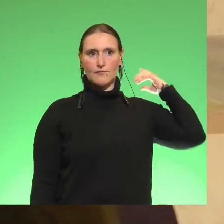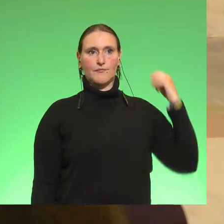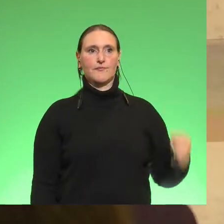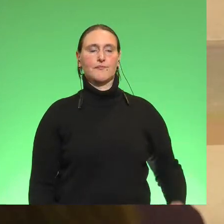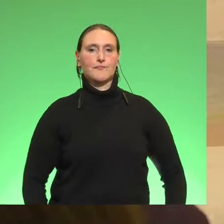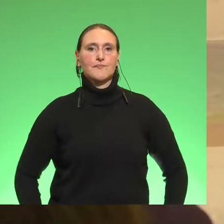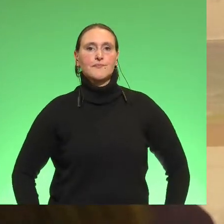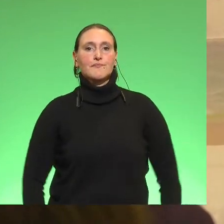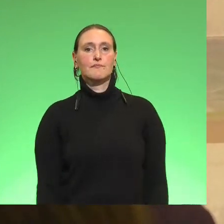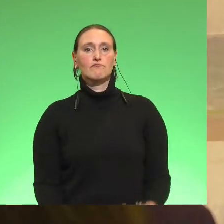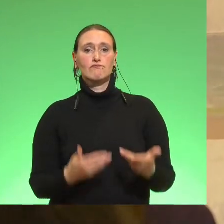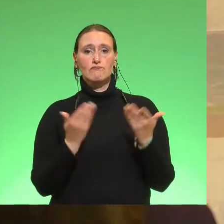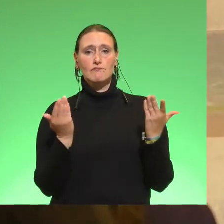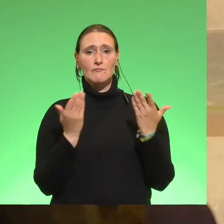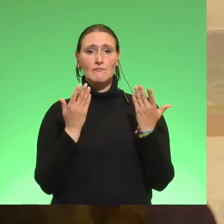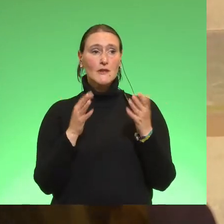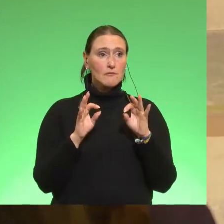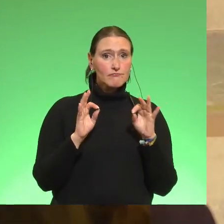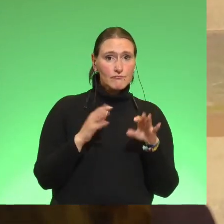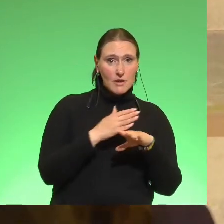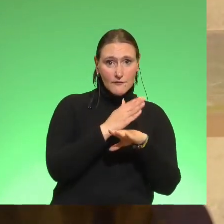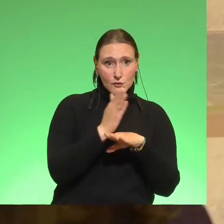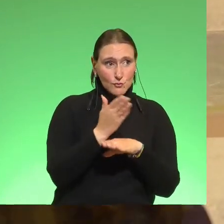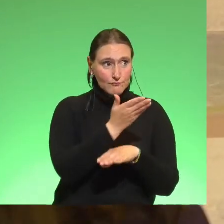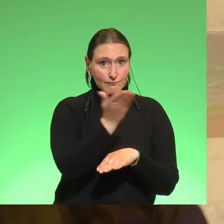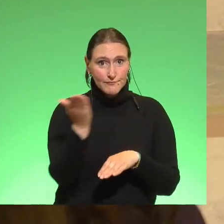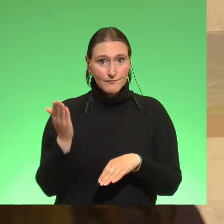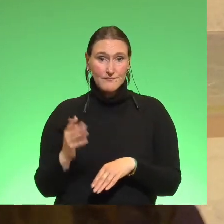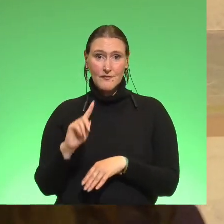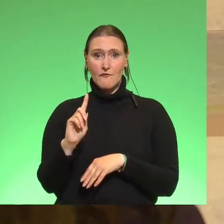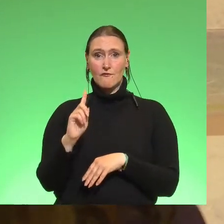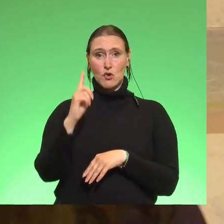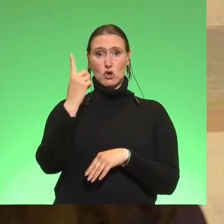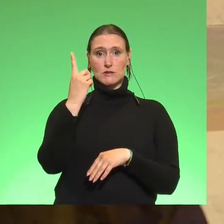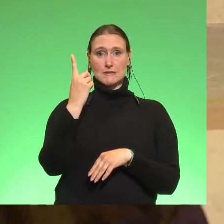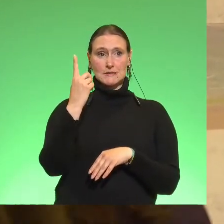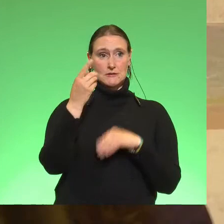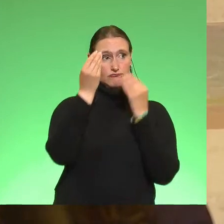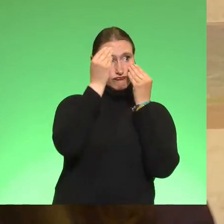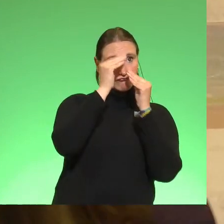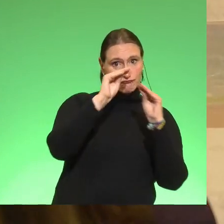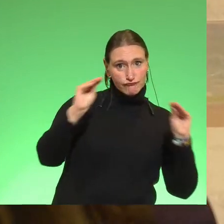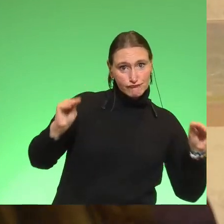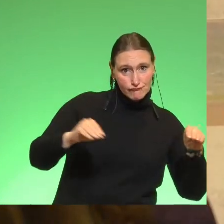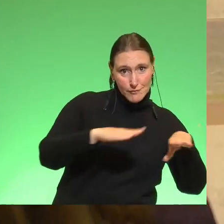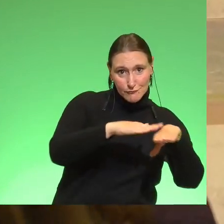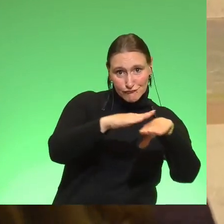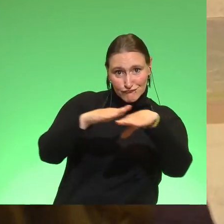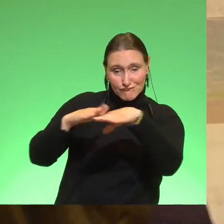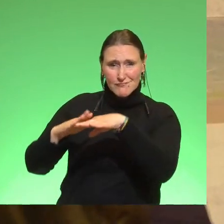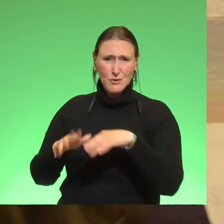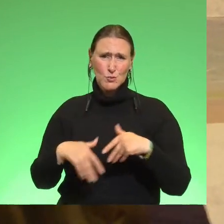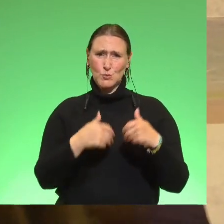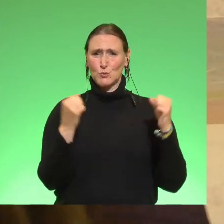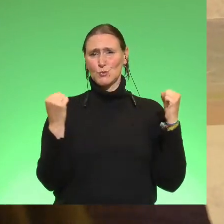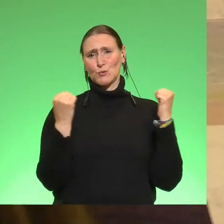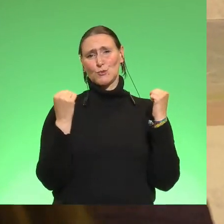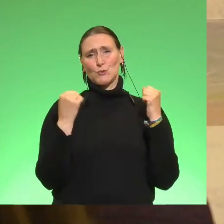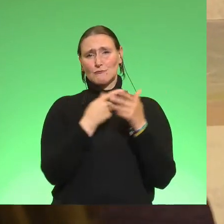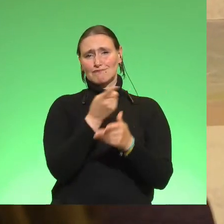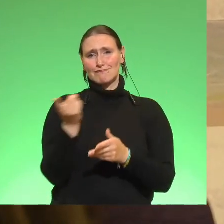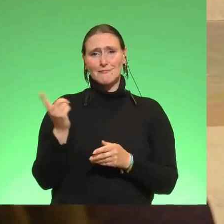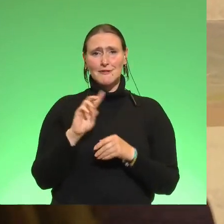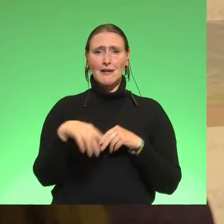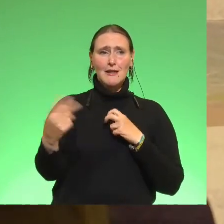Good afternoon, everybody. First of all, thanks so much for your participation and also for your visit